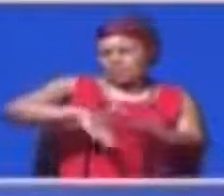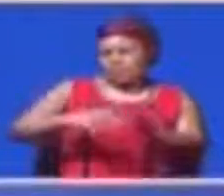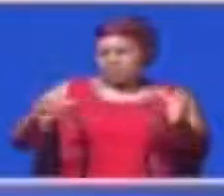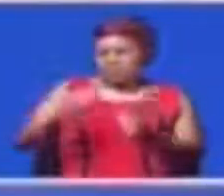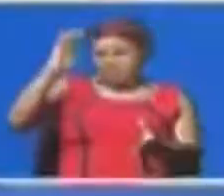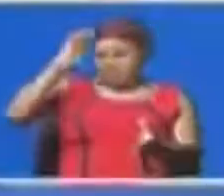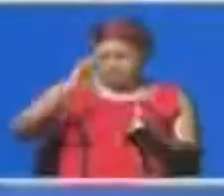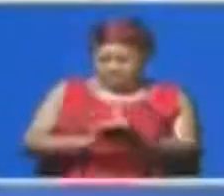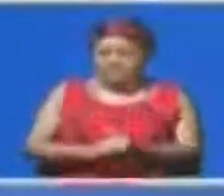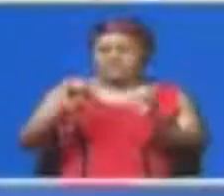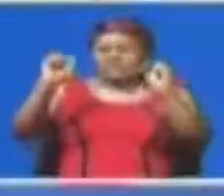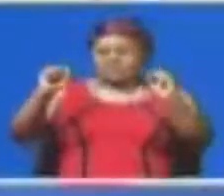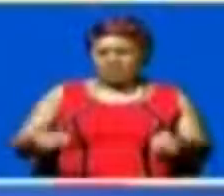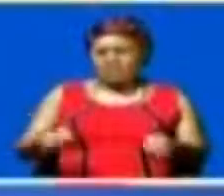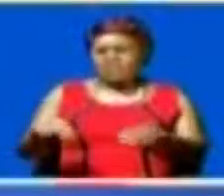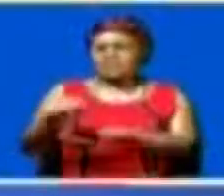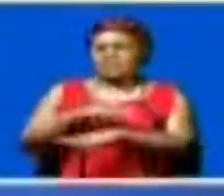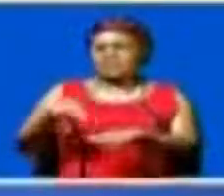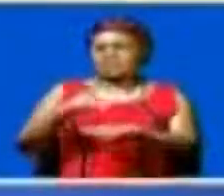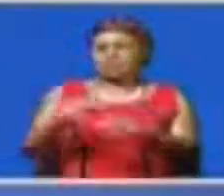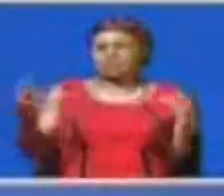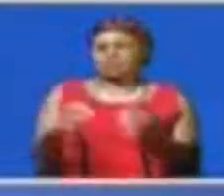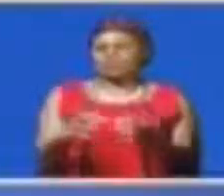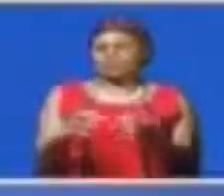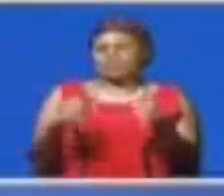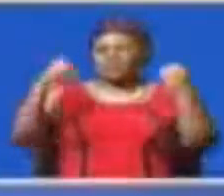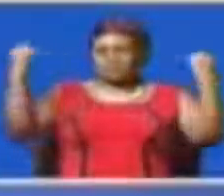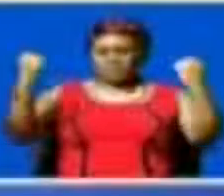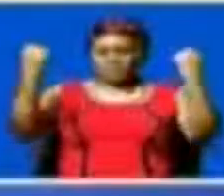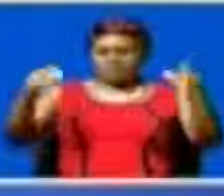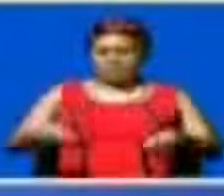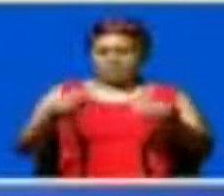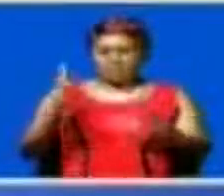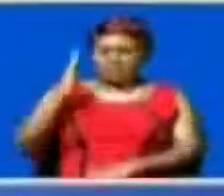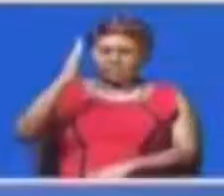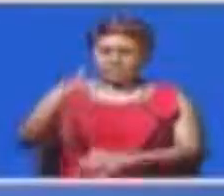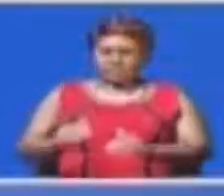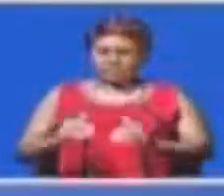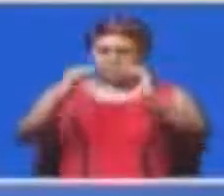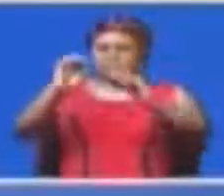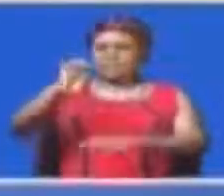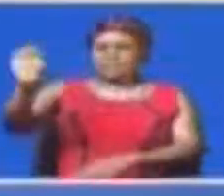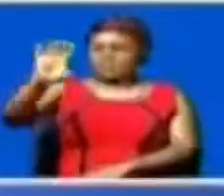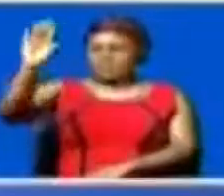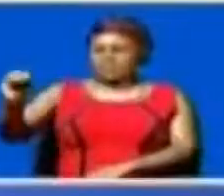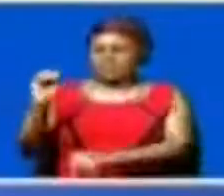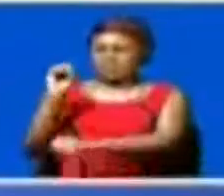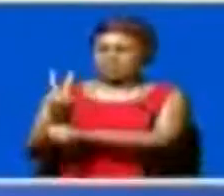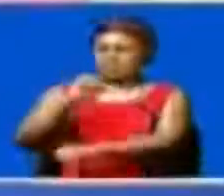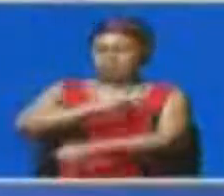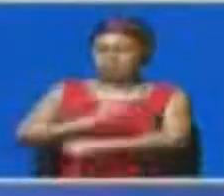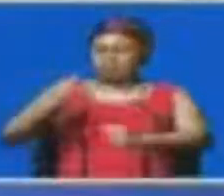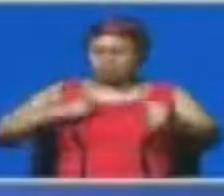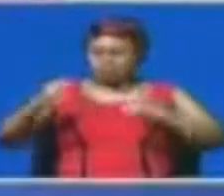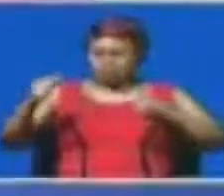they have what it takes to play for the national team. That victory gave them a direct ticket to the East Africa Secondary School Games in